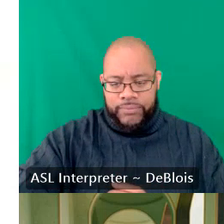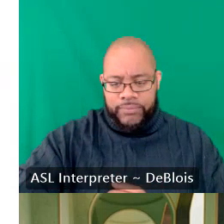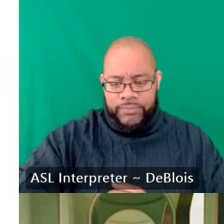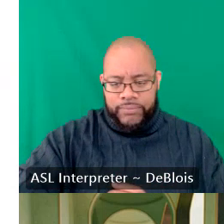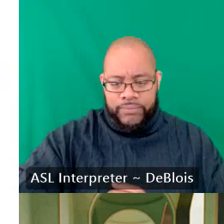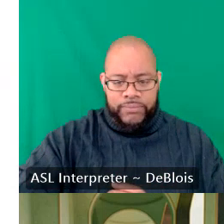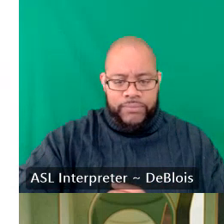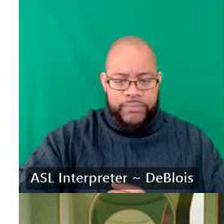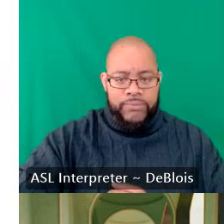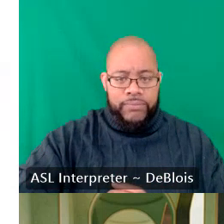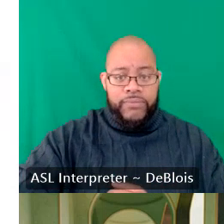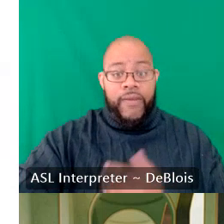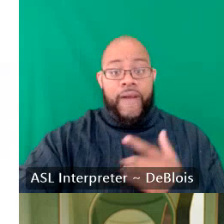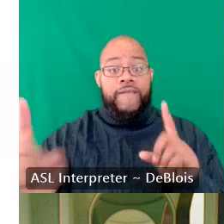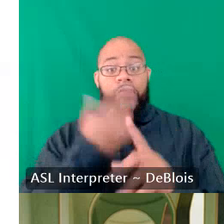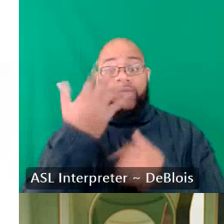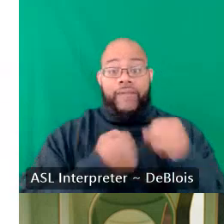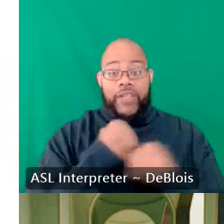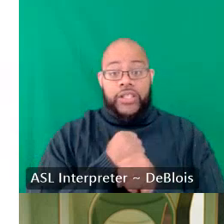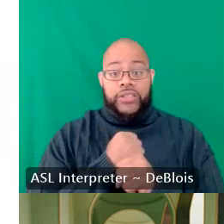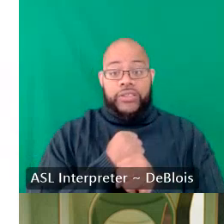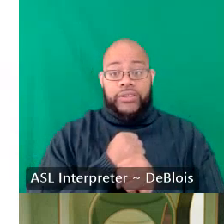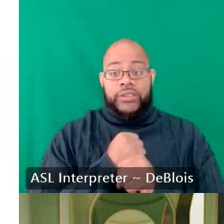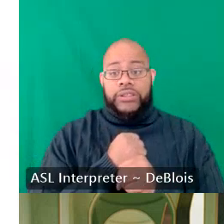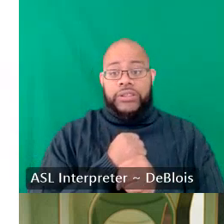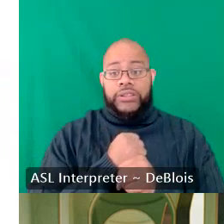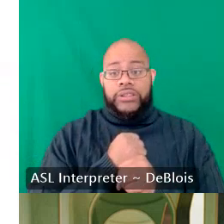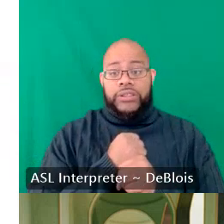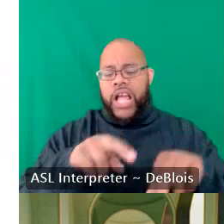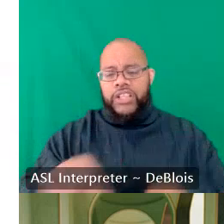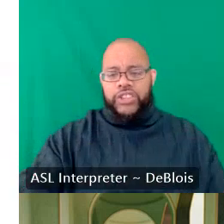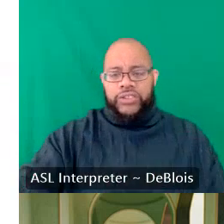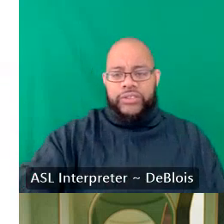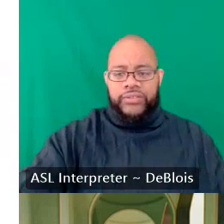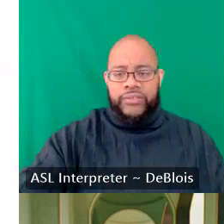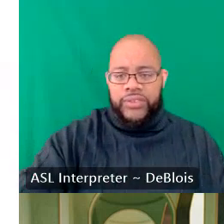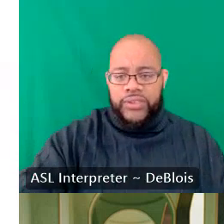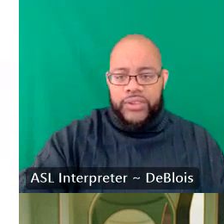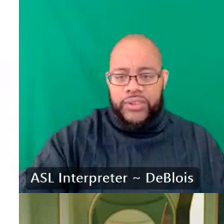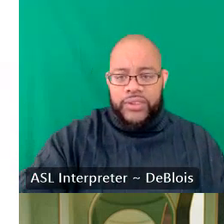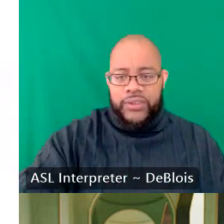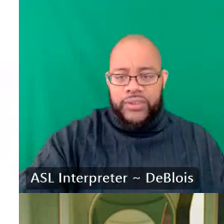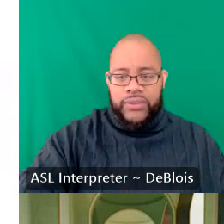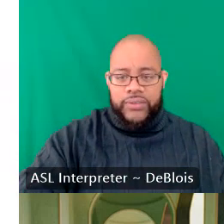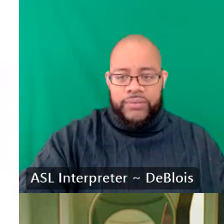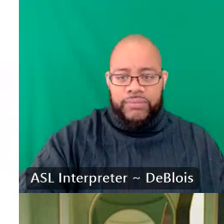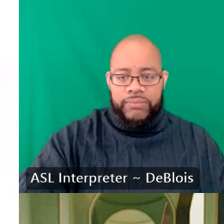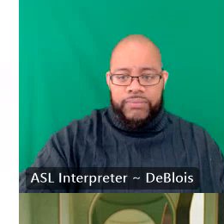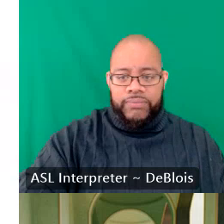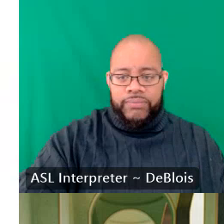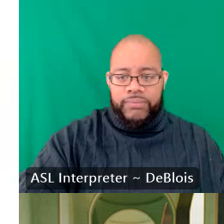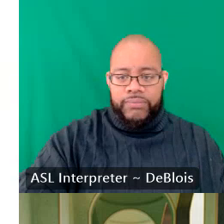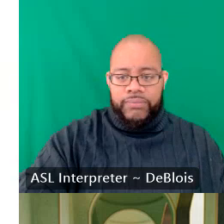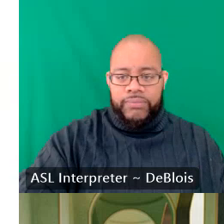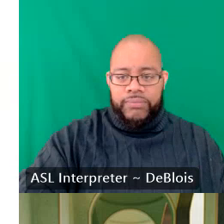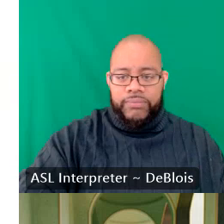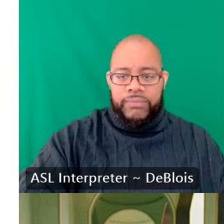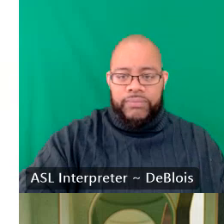So if you're in your first 5 years, give us some sort of reaction that lets us know using your reaction buttons.